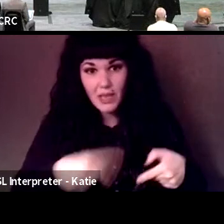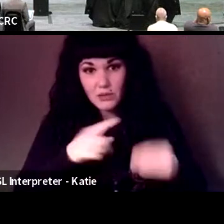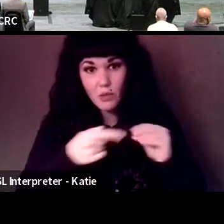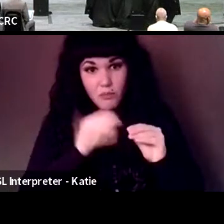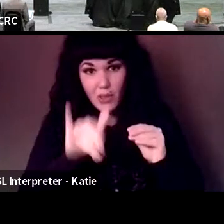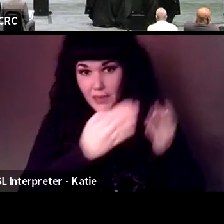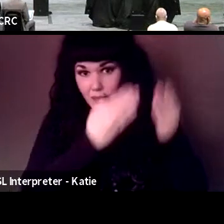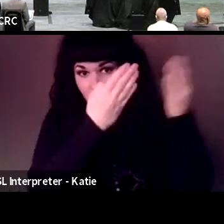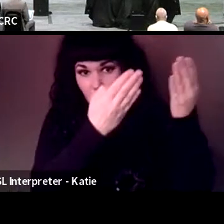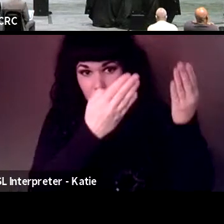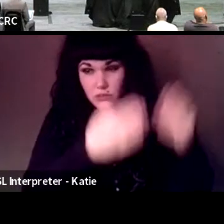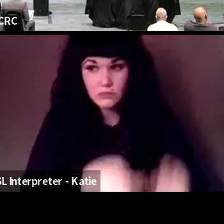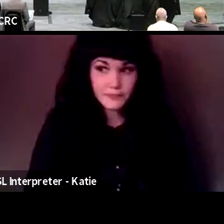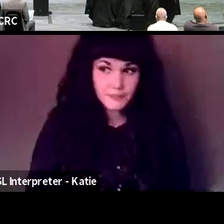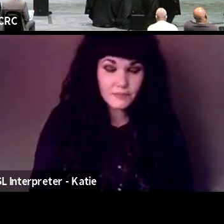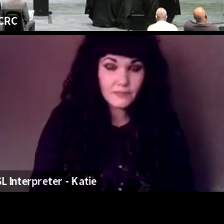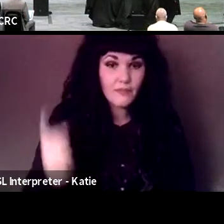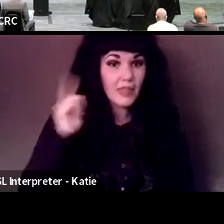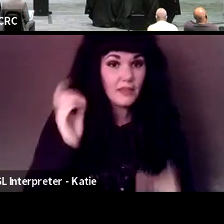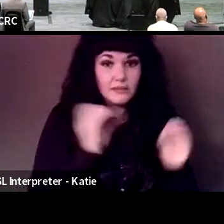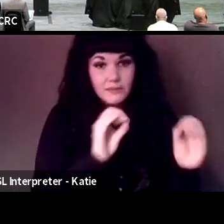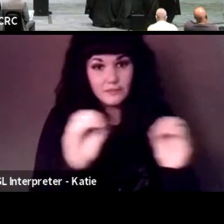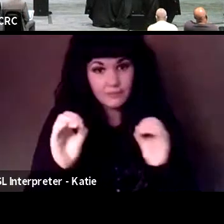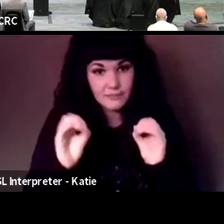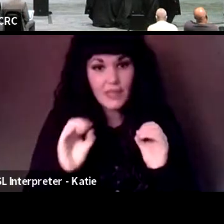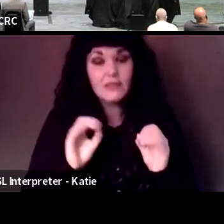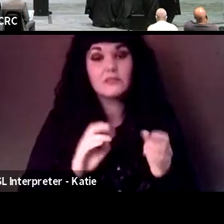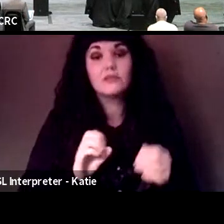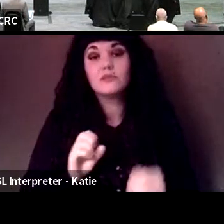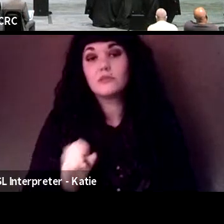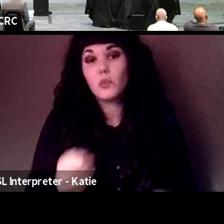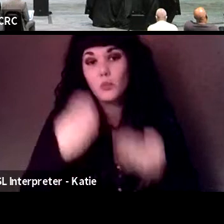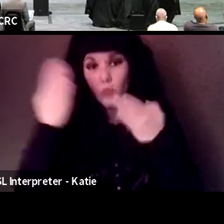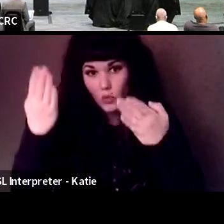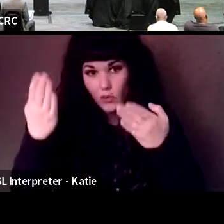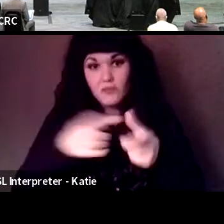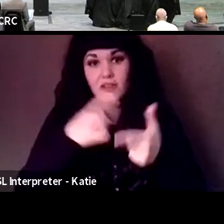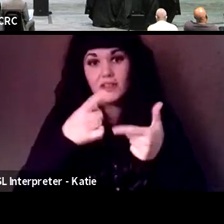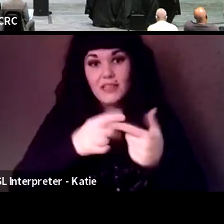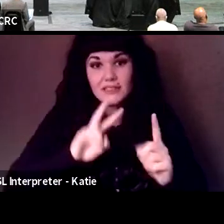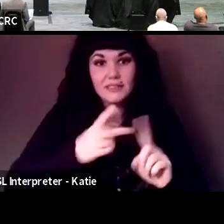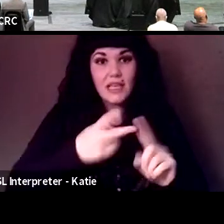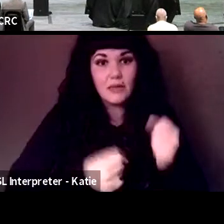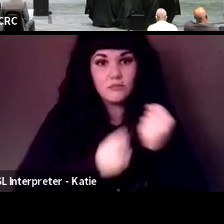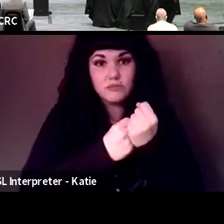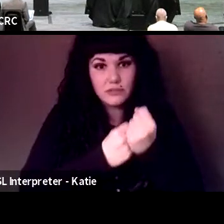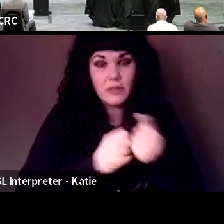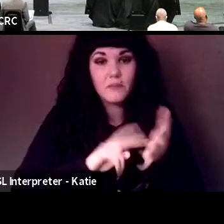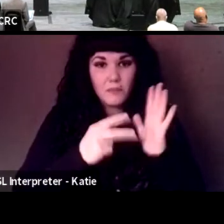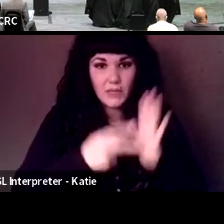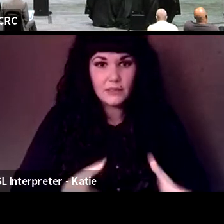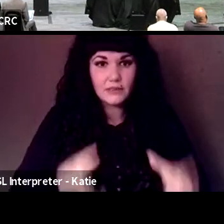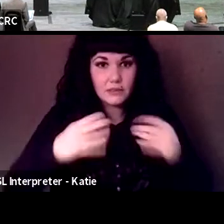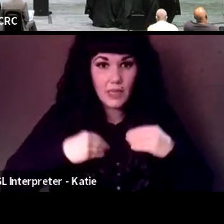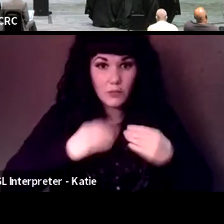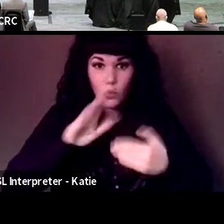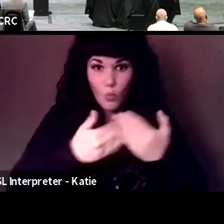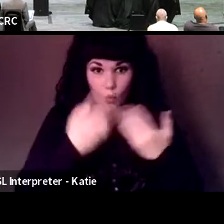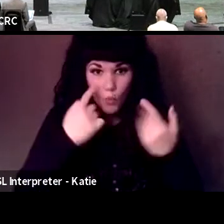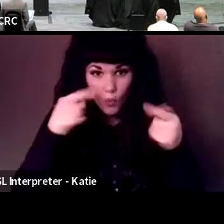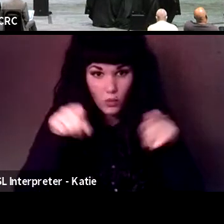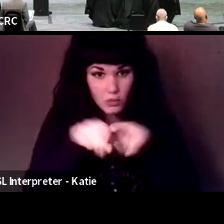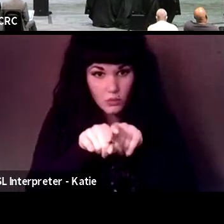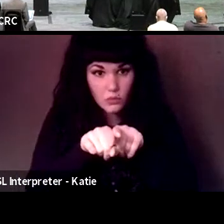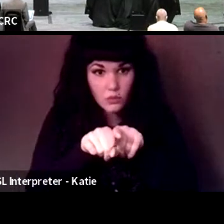Hearing none, it's moved and second that the agenda be adopted. All in favor?